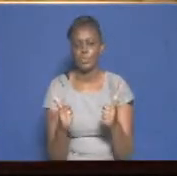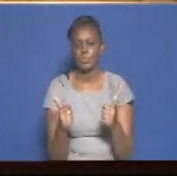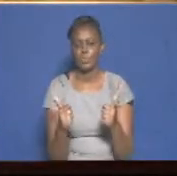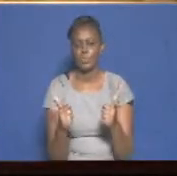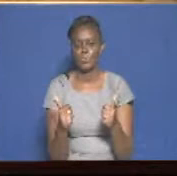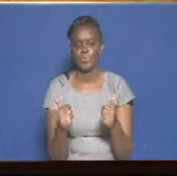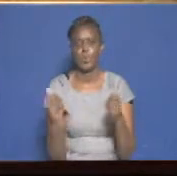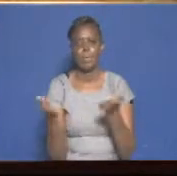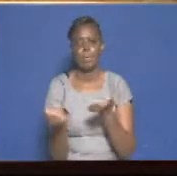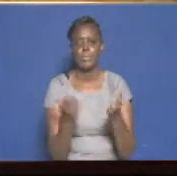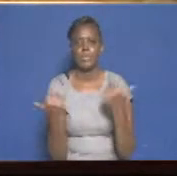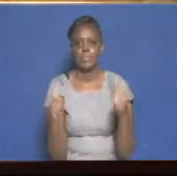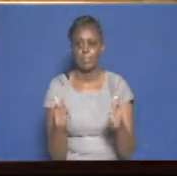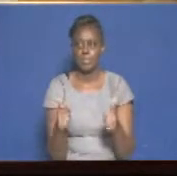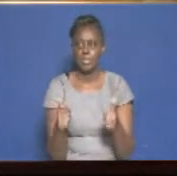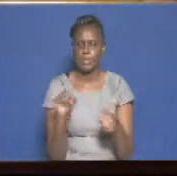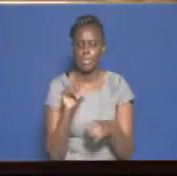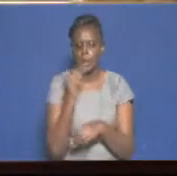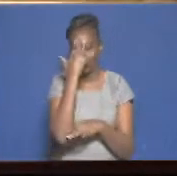That's why